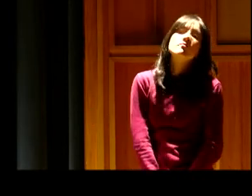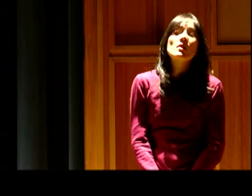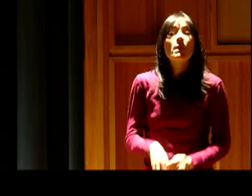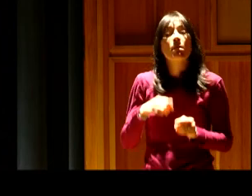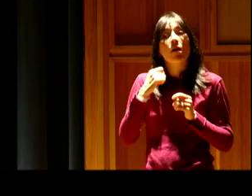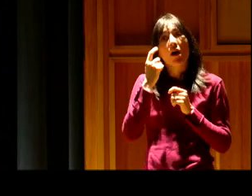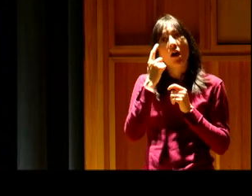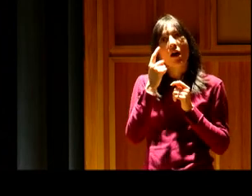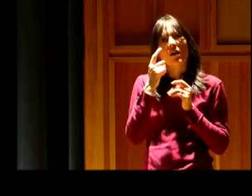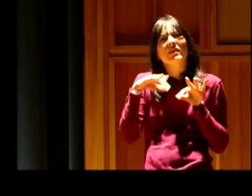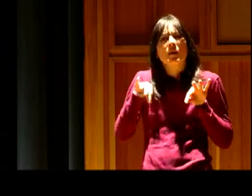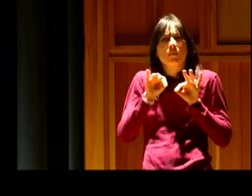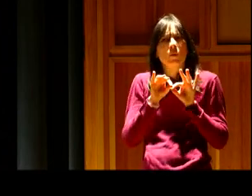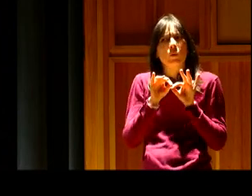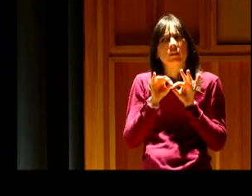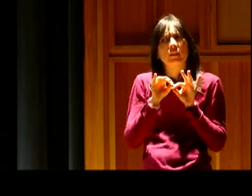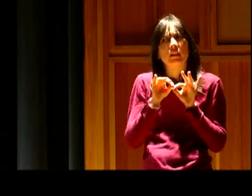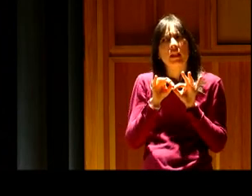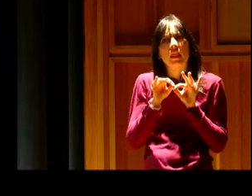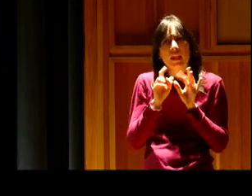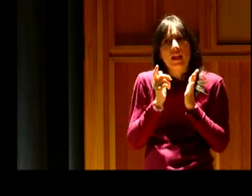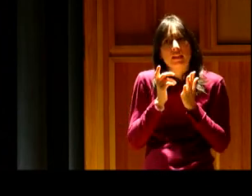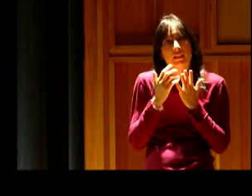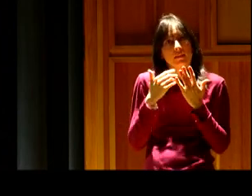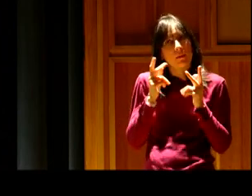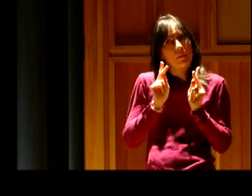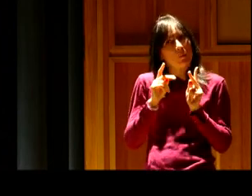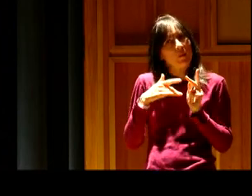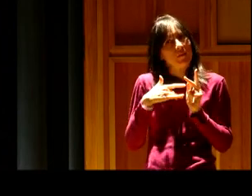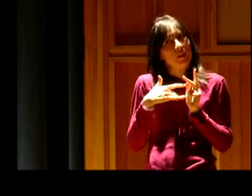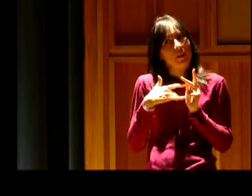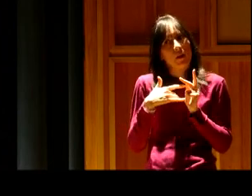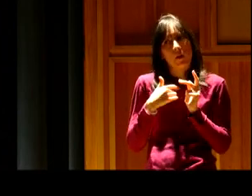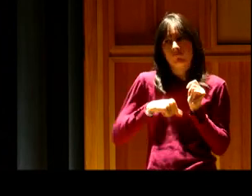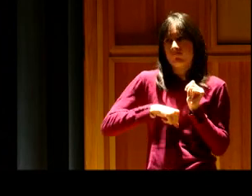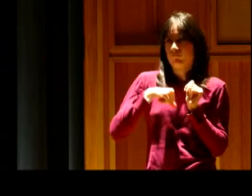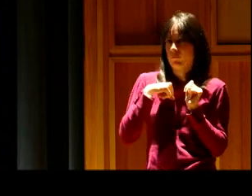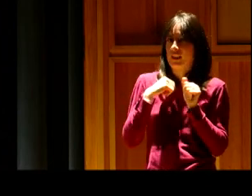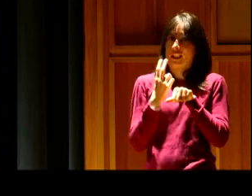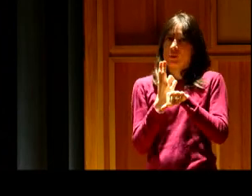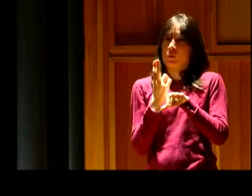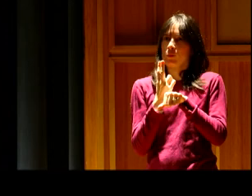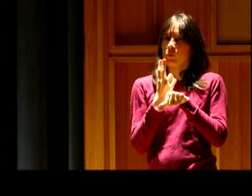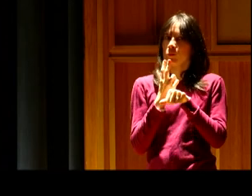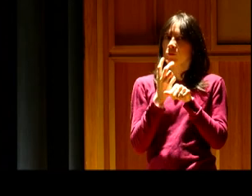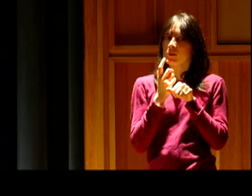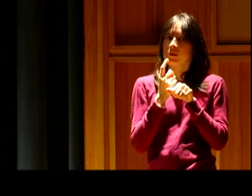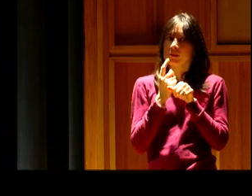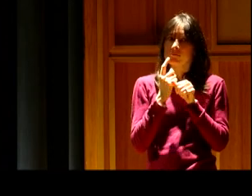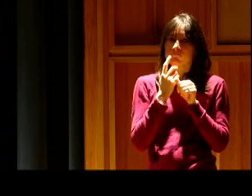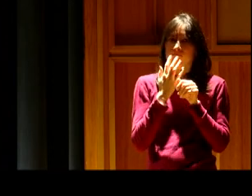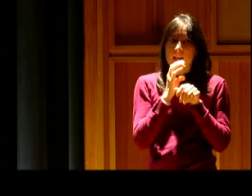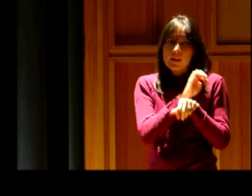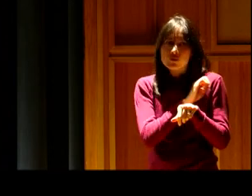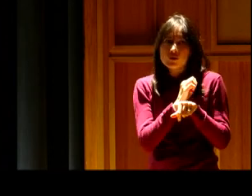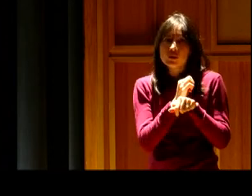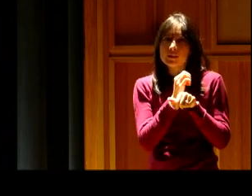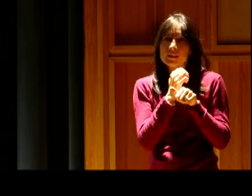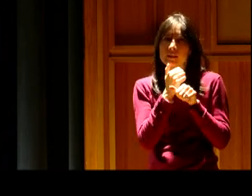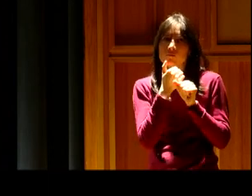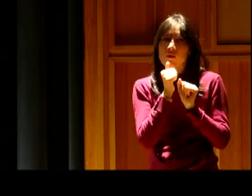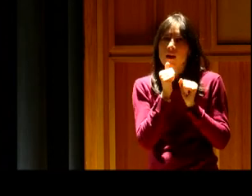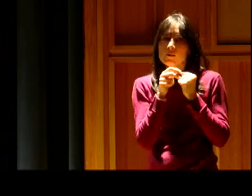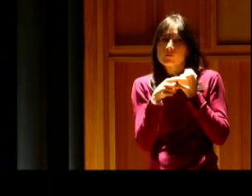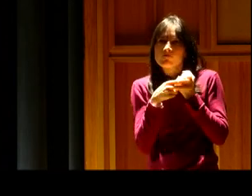it's recognized as a virtue to use energy efficiently and wisely. And that's a cultural